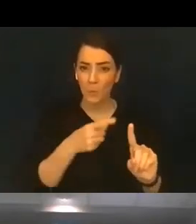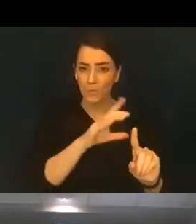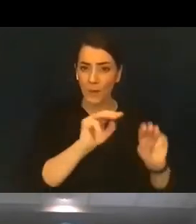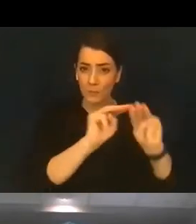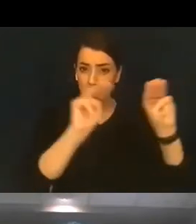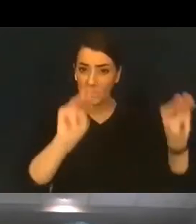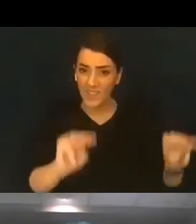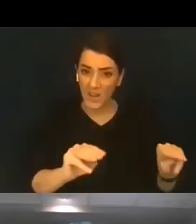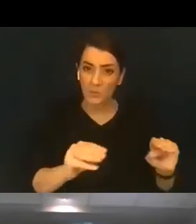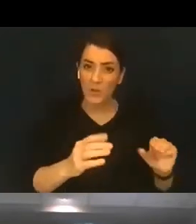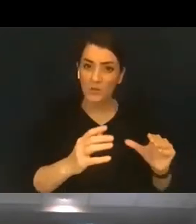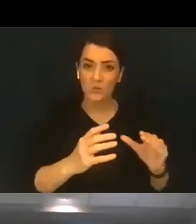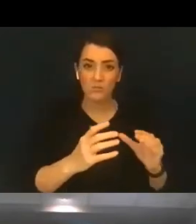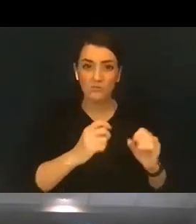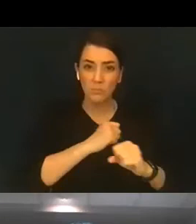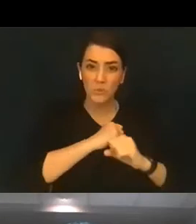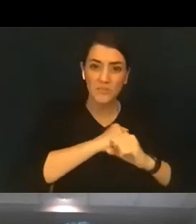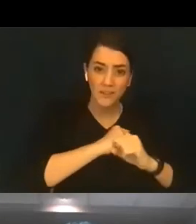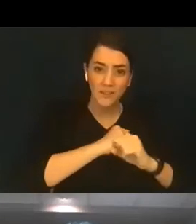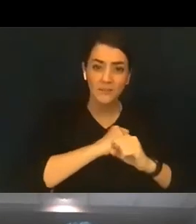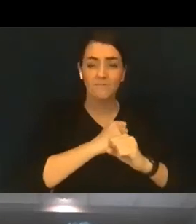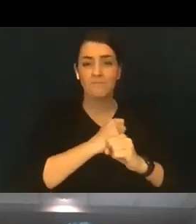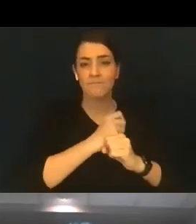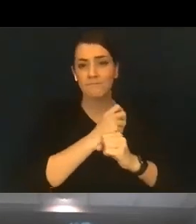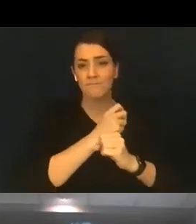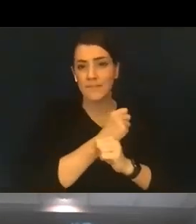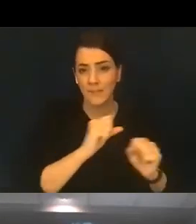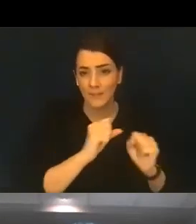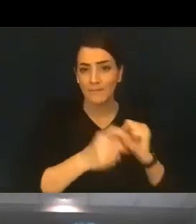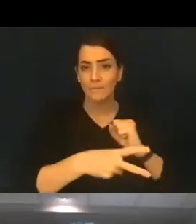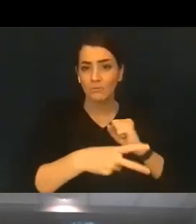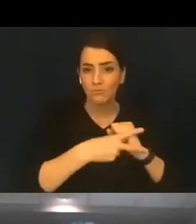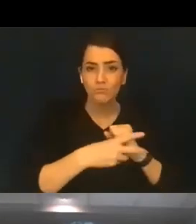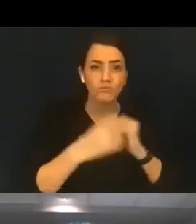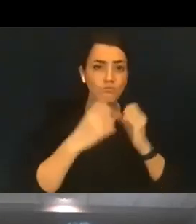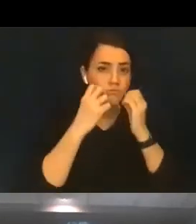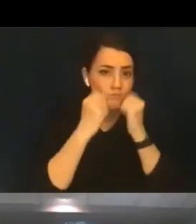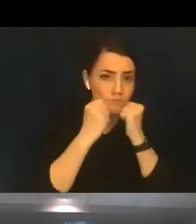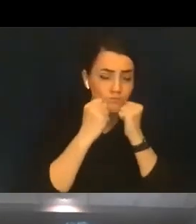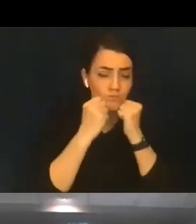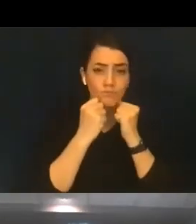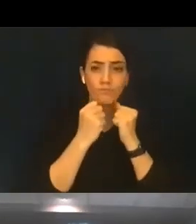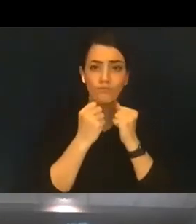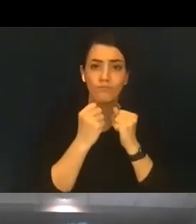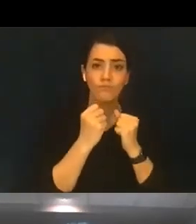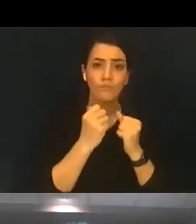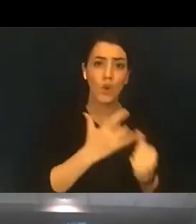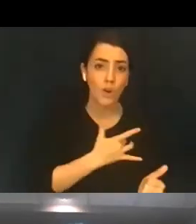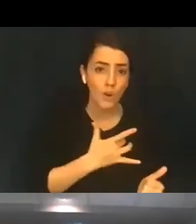facts and stories and films and arts and culture, and also to promote